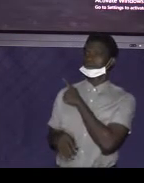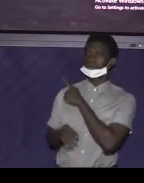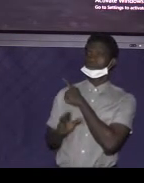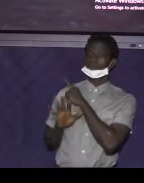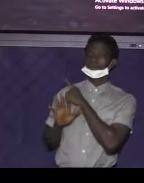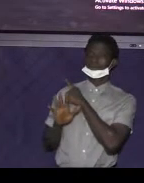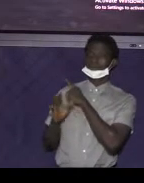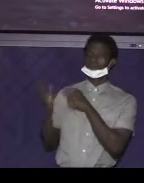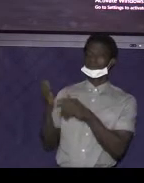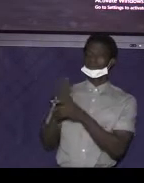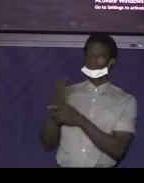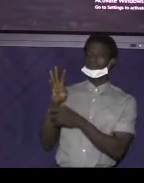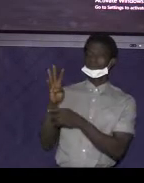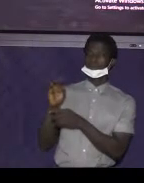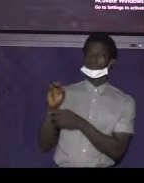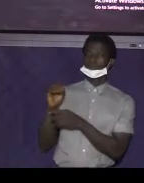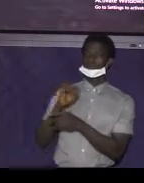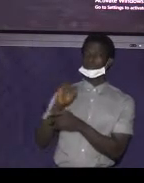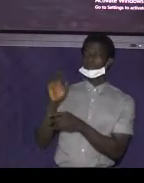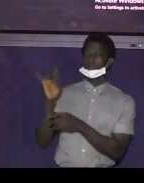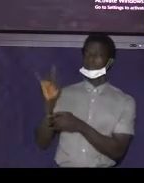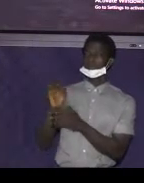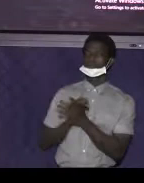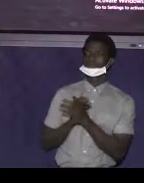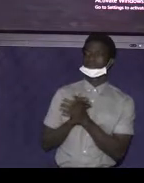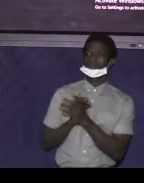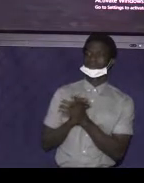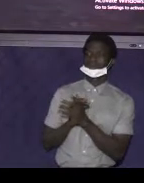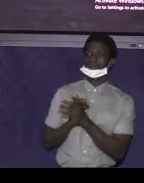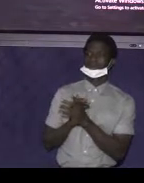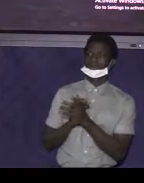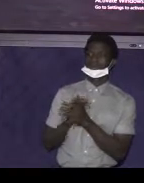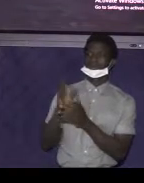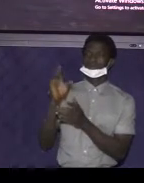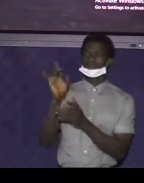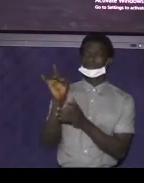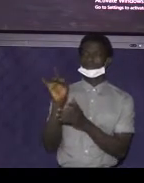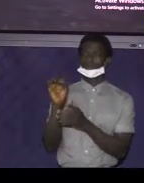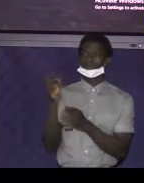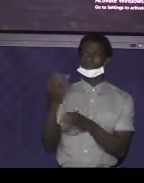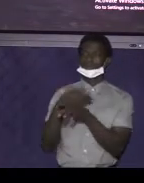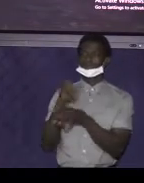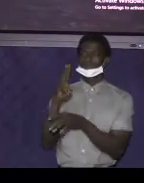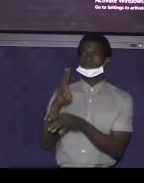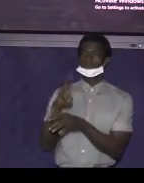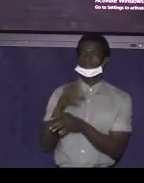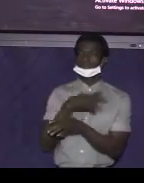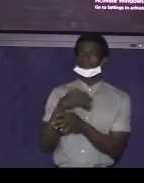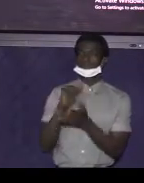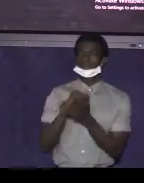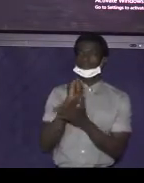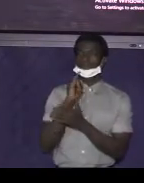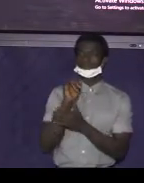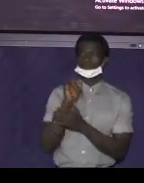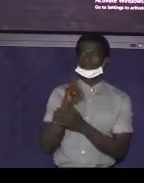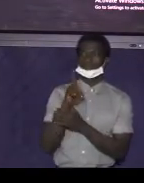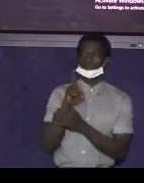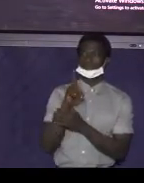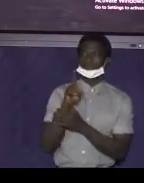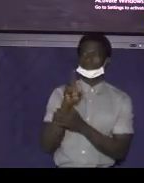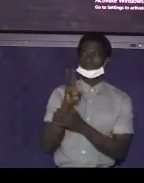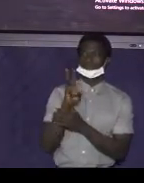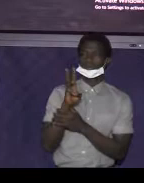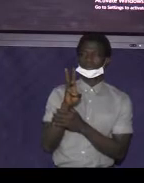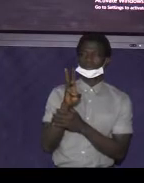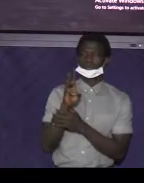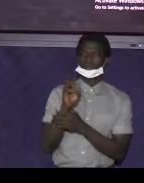8. 5 goes in 0, 0 times. So we have 80 times 2. and that is